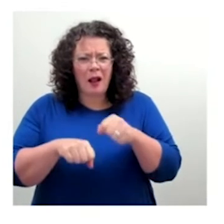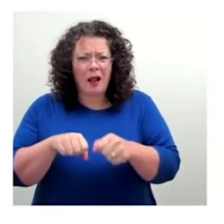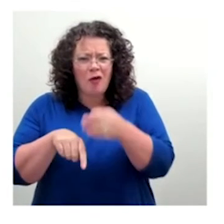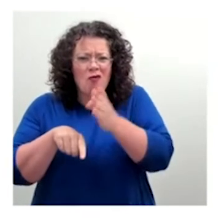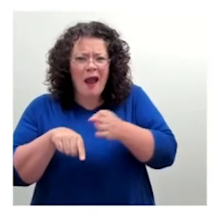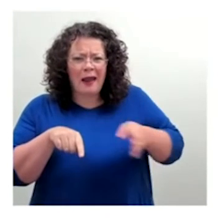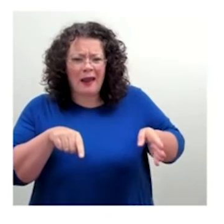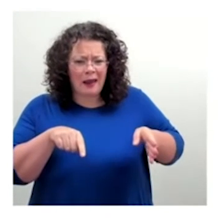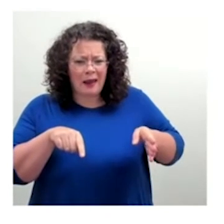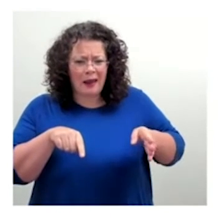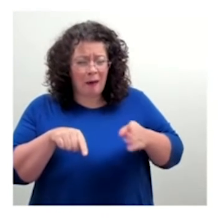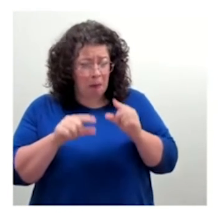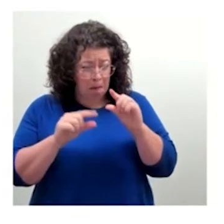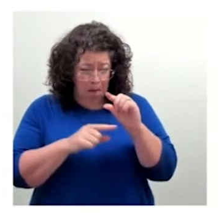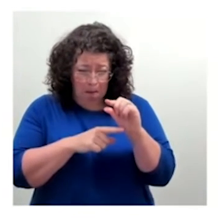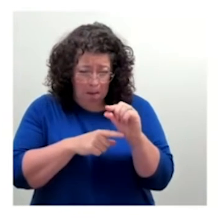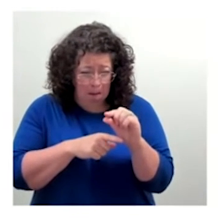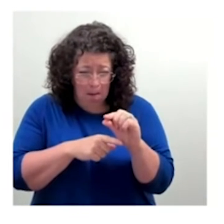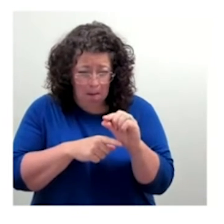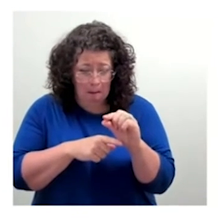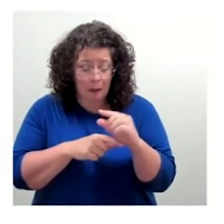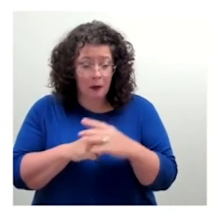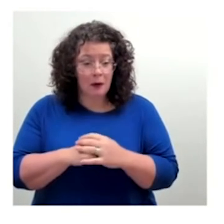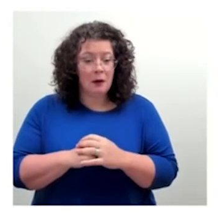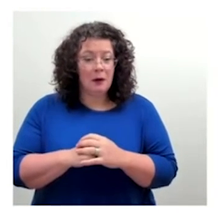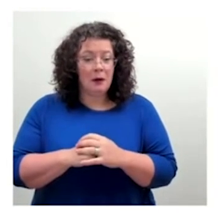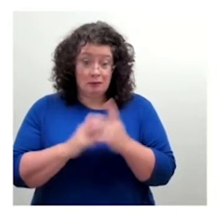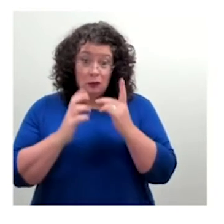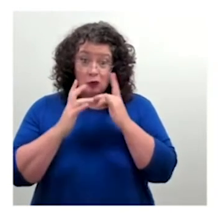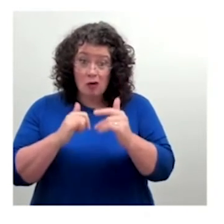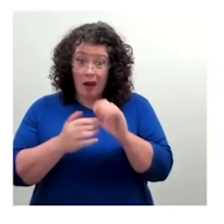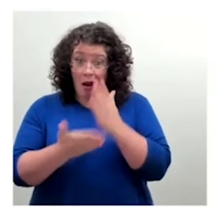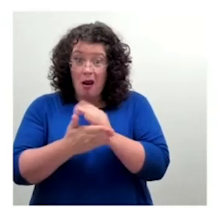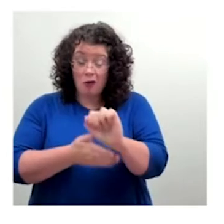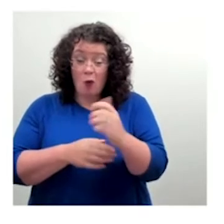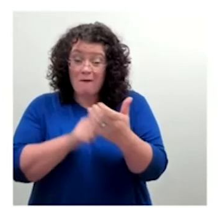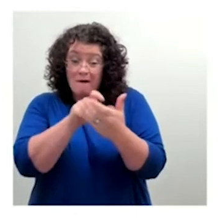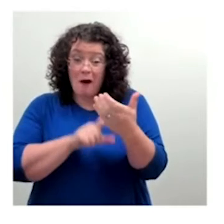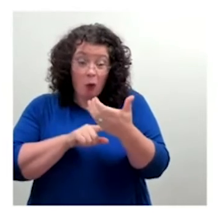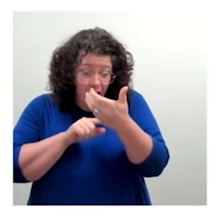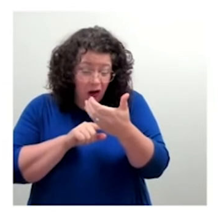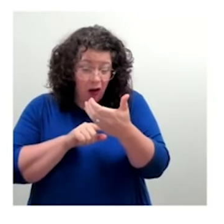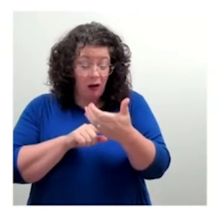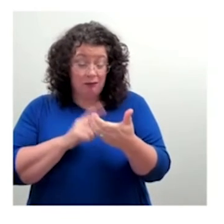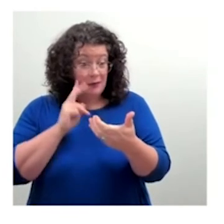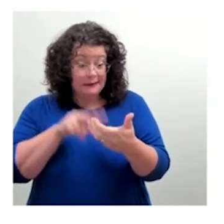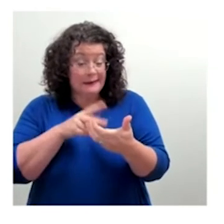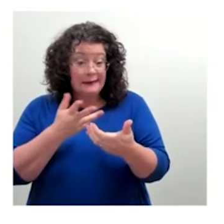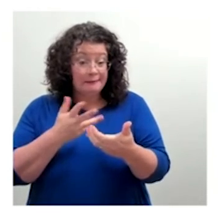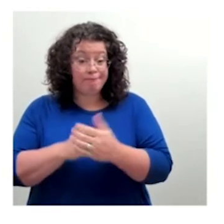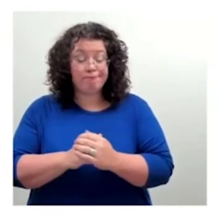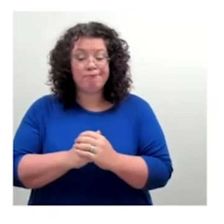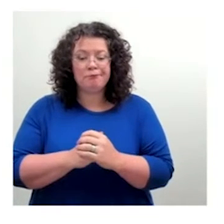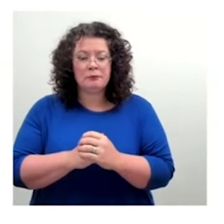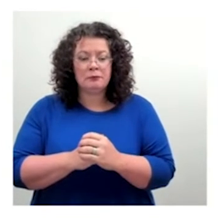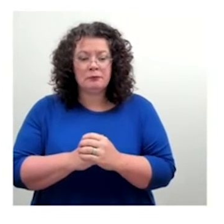you can verify that that one really doesn't render properly when it comes to a phone. But that's really just a sort of entry-level check. What